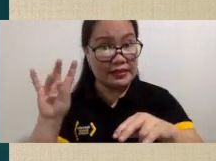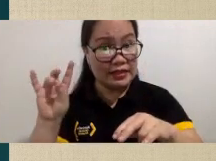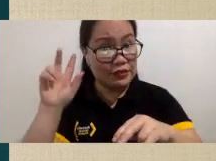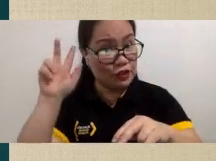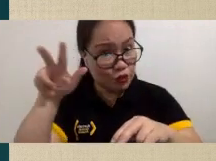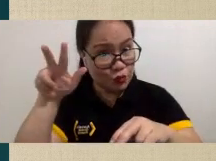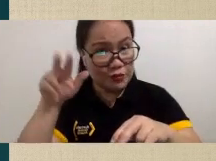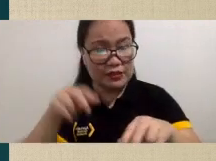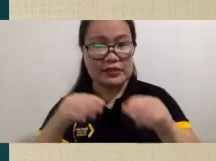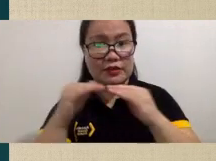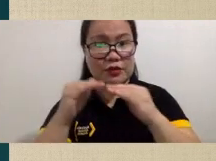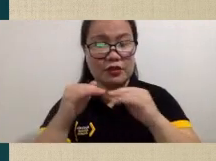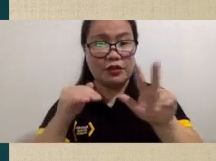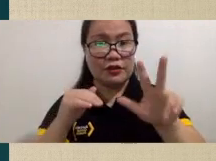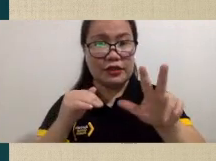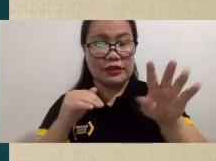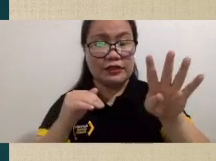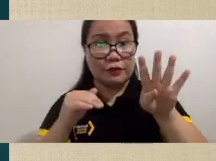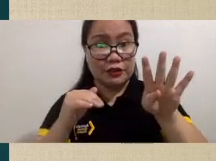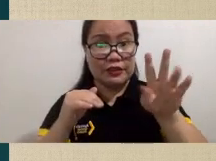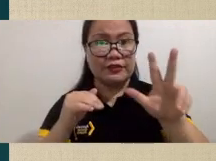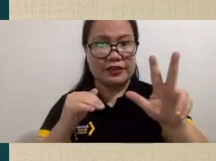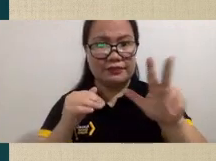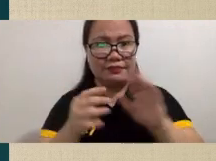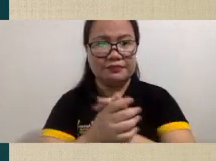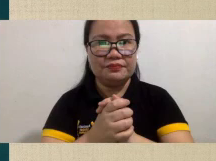equal to 343.